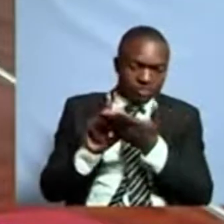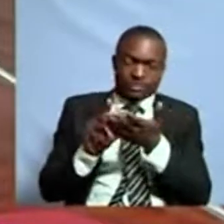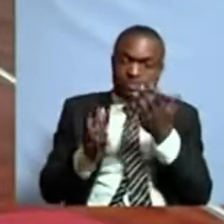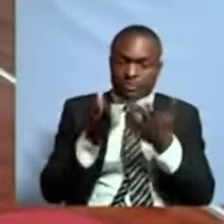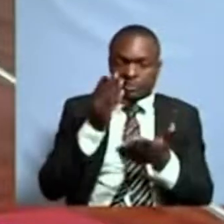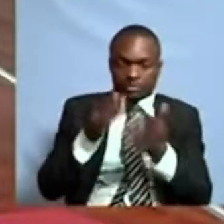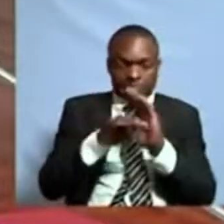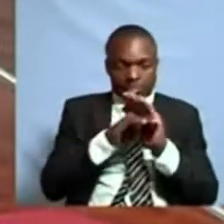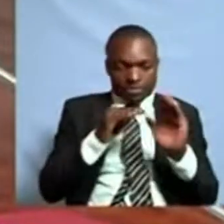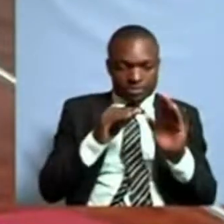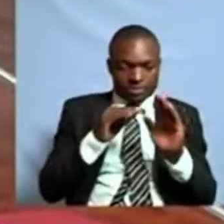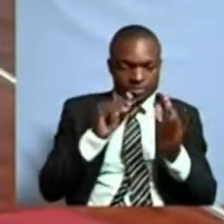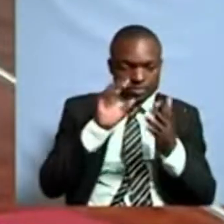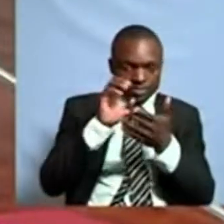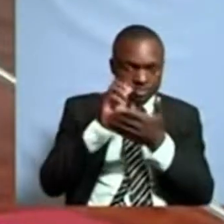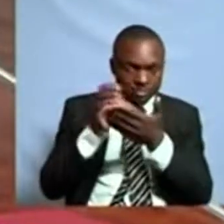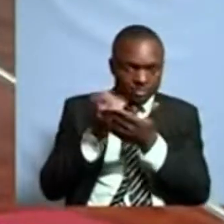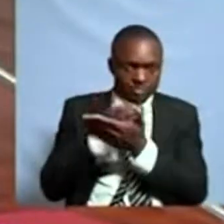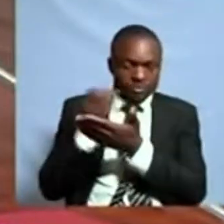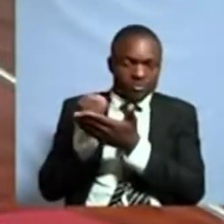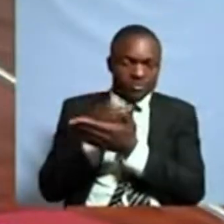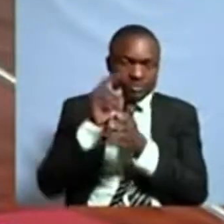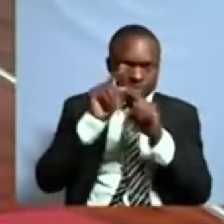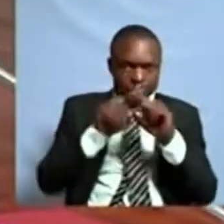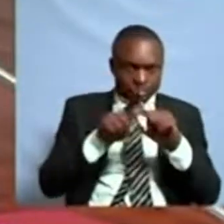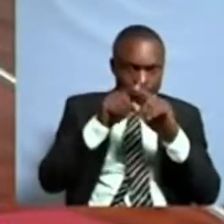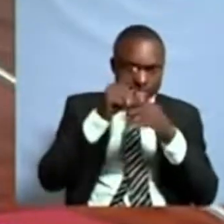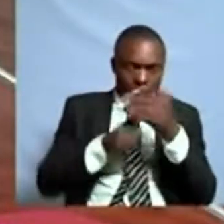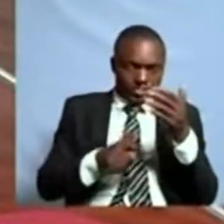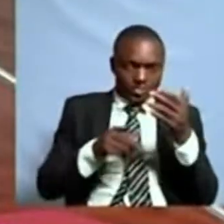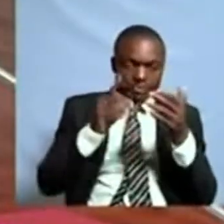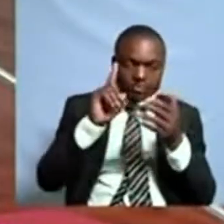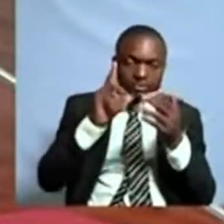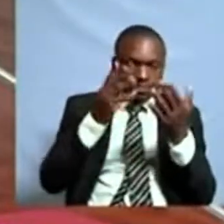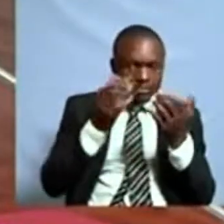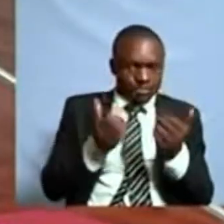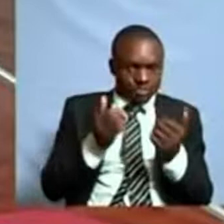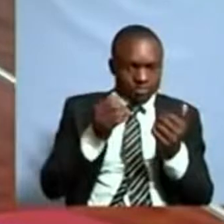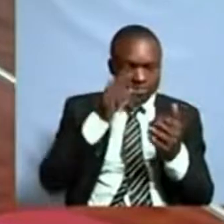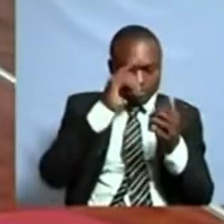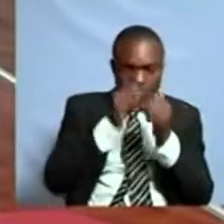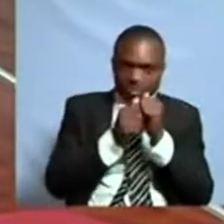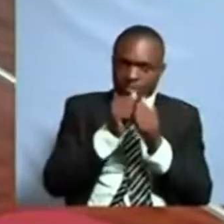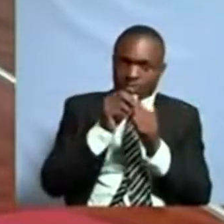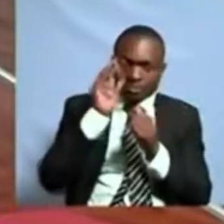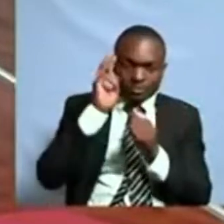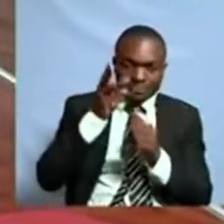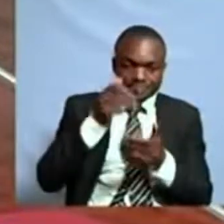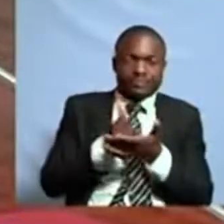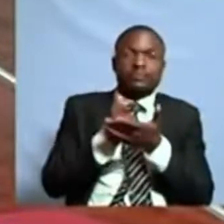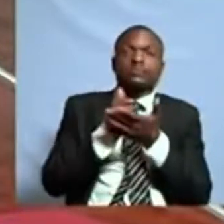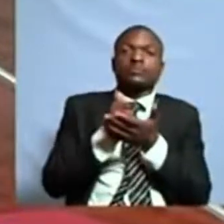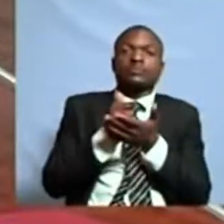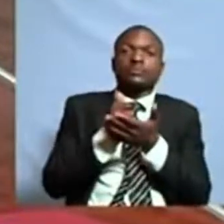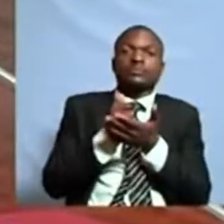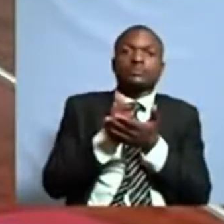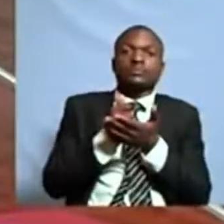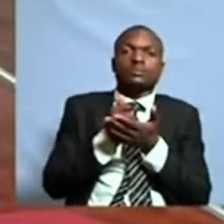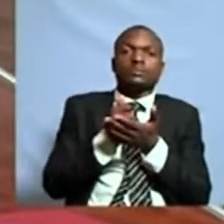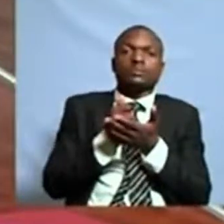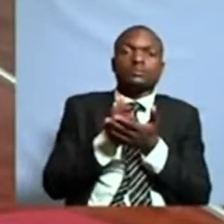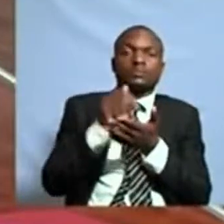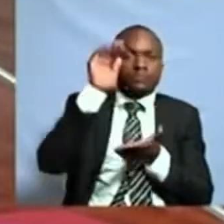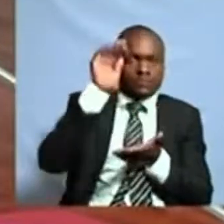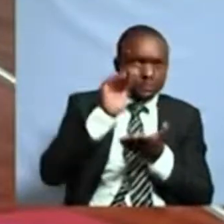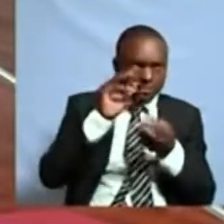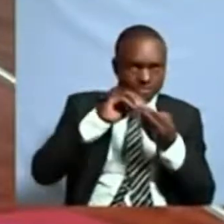partial withdrawal. So it will depend on what one wants. Because it will also help actually reduce